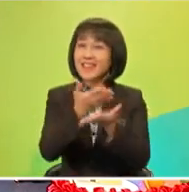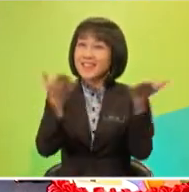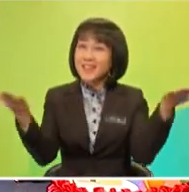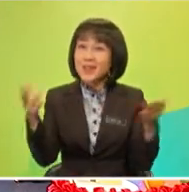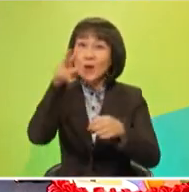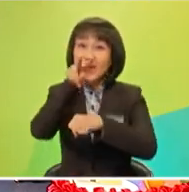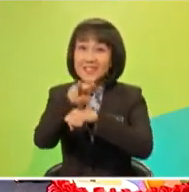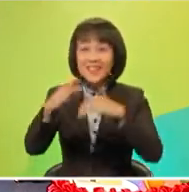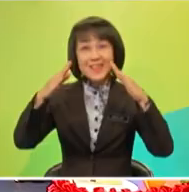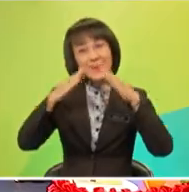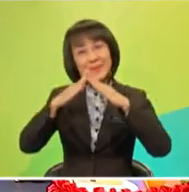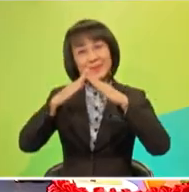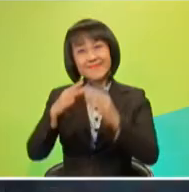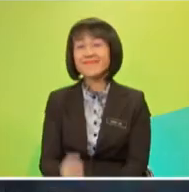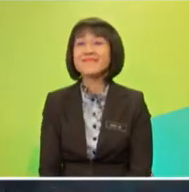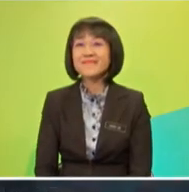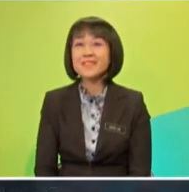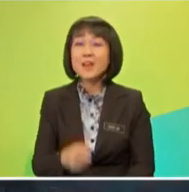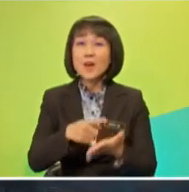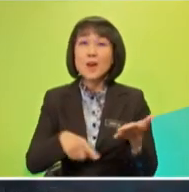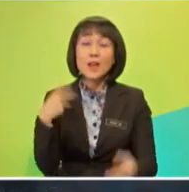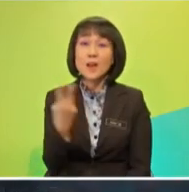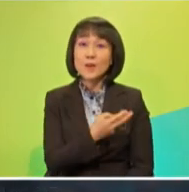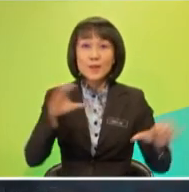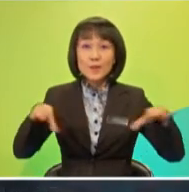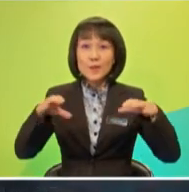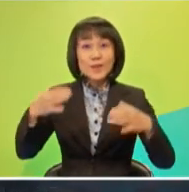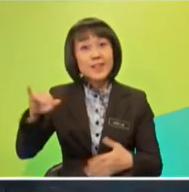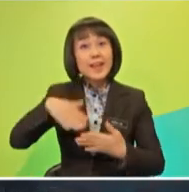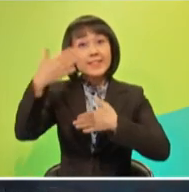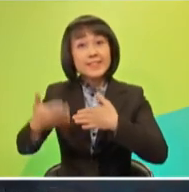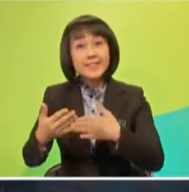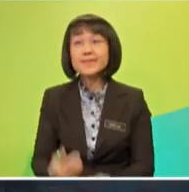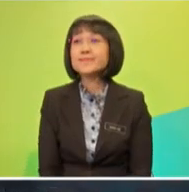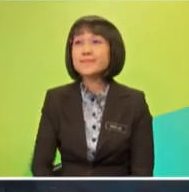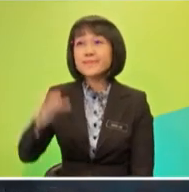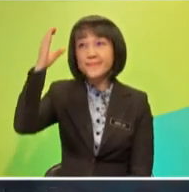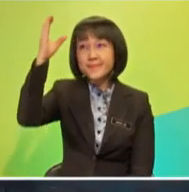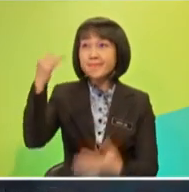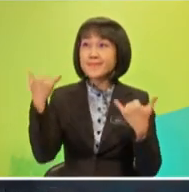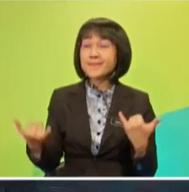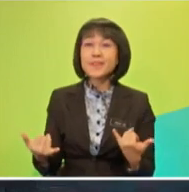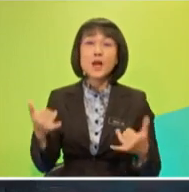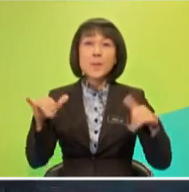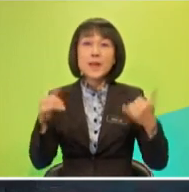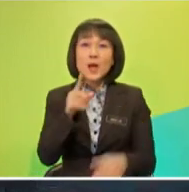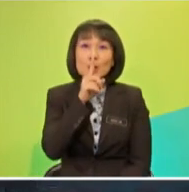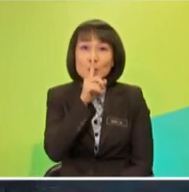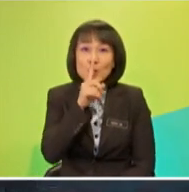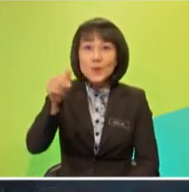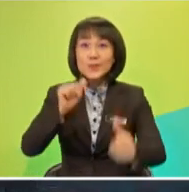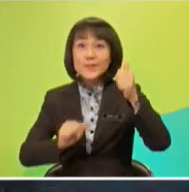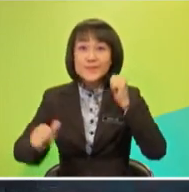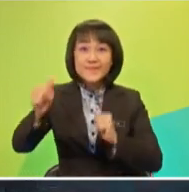at home. Alright teacher, what are we going to do next for our birthday celebration today? Yes Chris, now we are going to play charades. Charades,